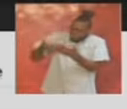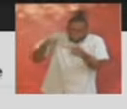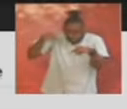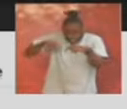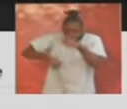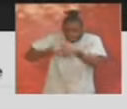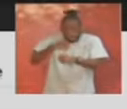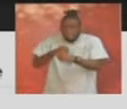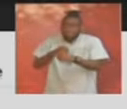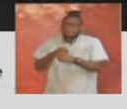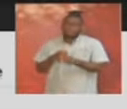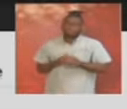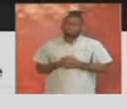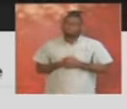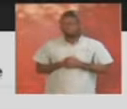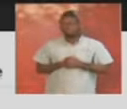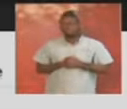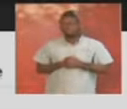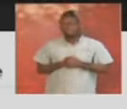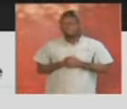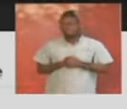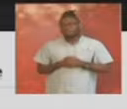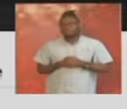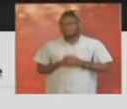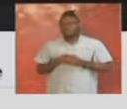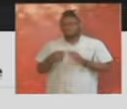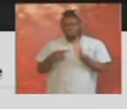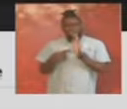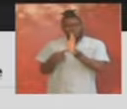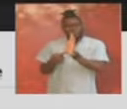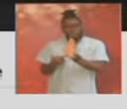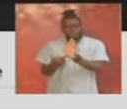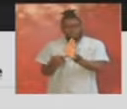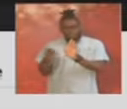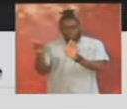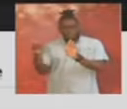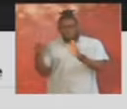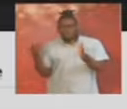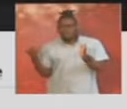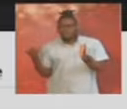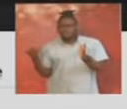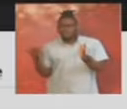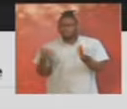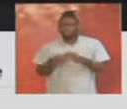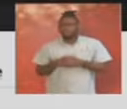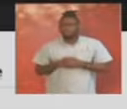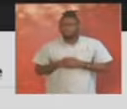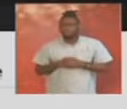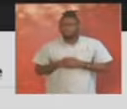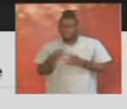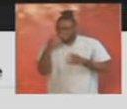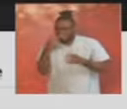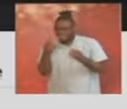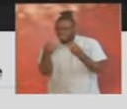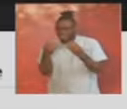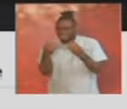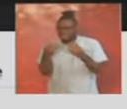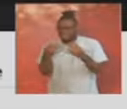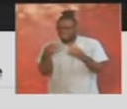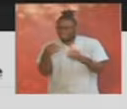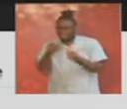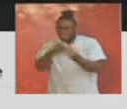So this slide demonstrates the number of cases that we have had on a daily